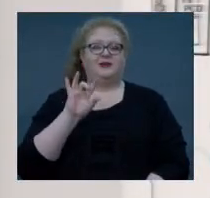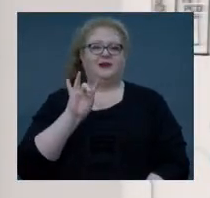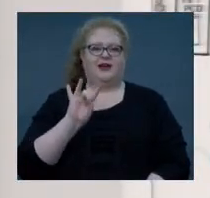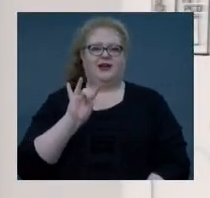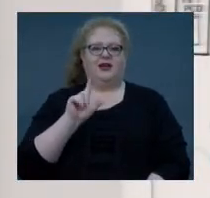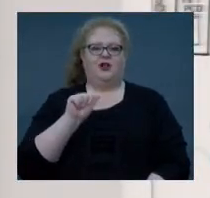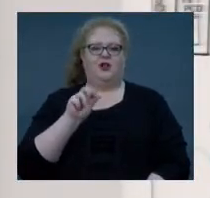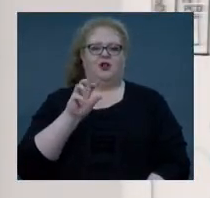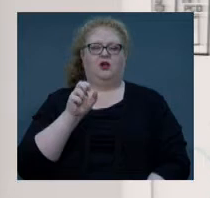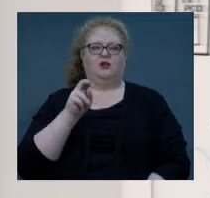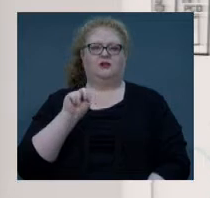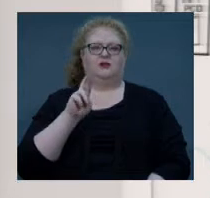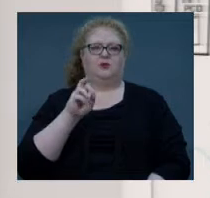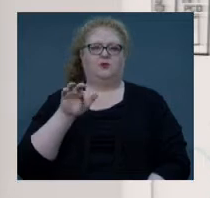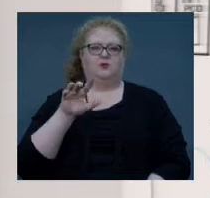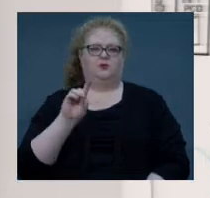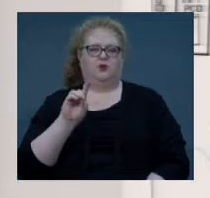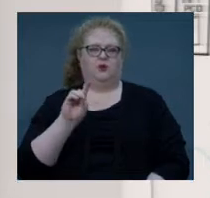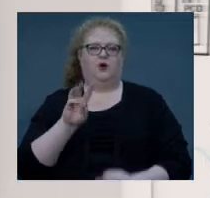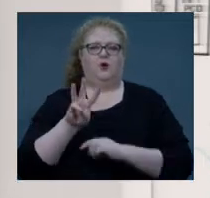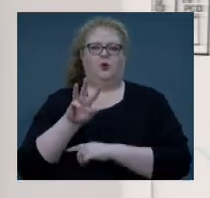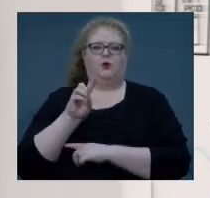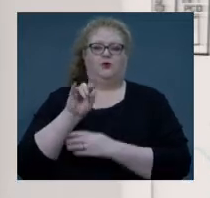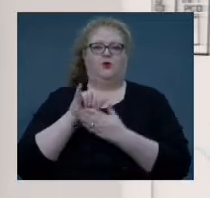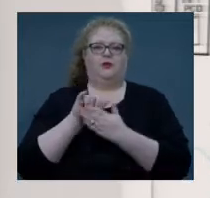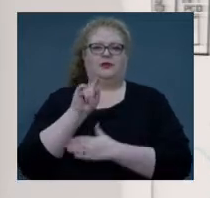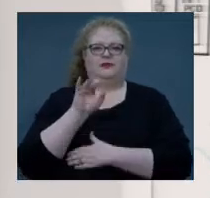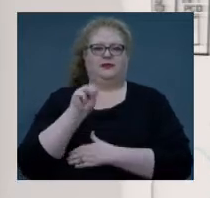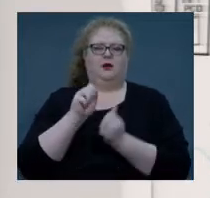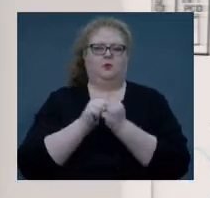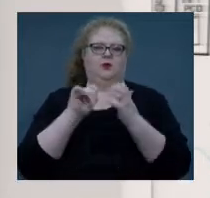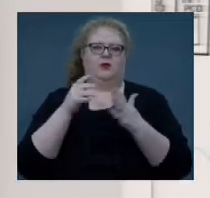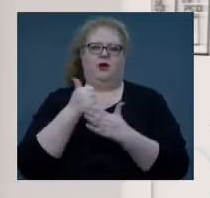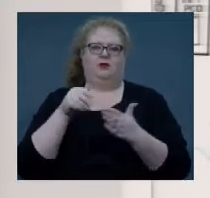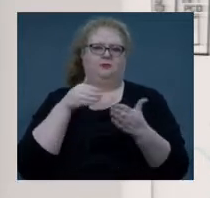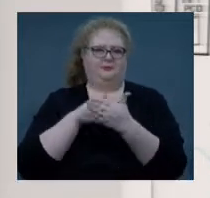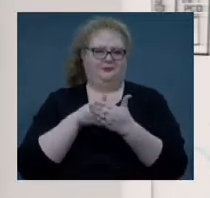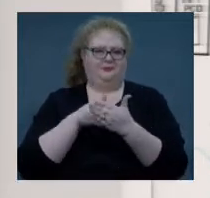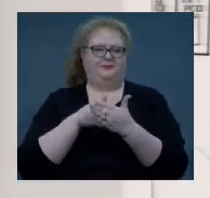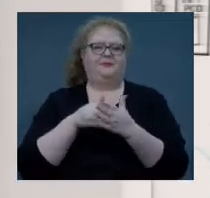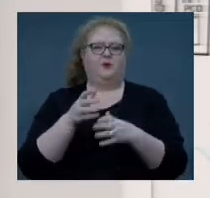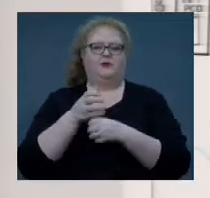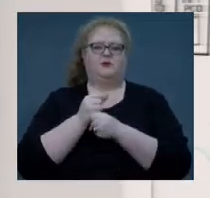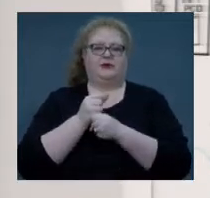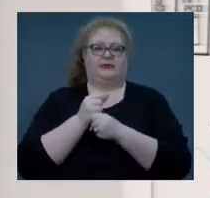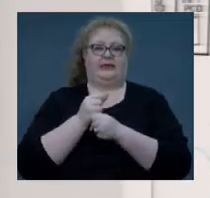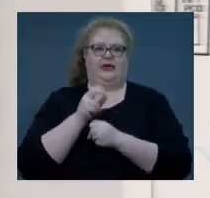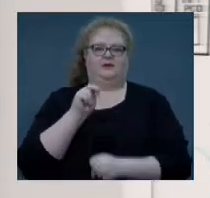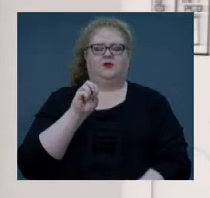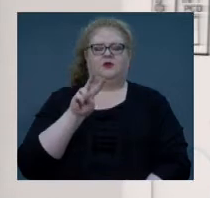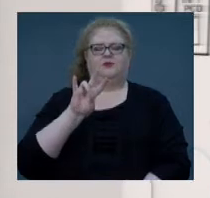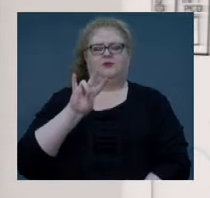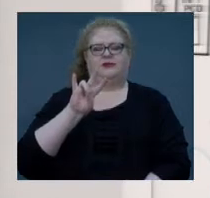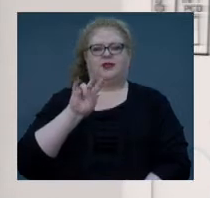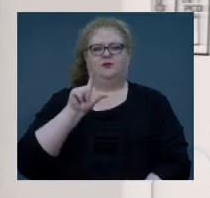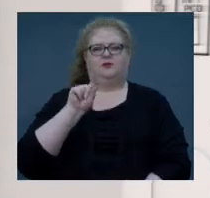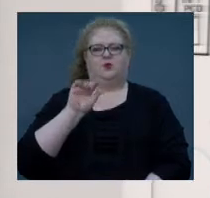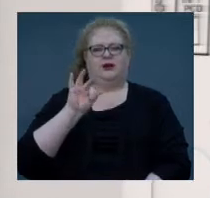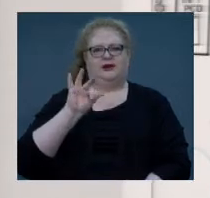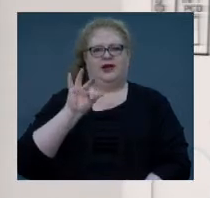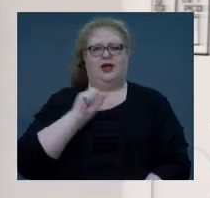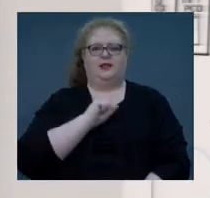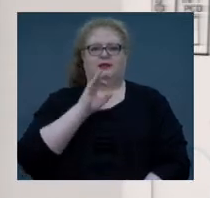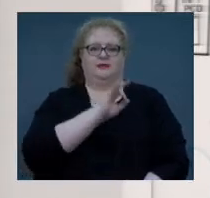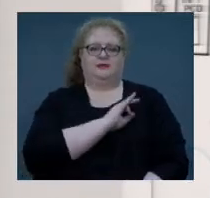Lawson Road. A request to withdraw this item without prejudice was received by staff on November 7, 2019.